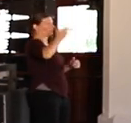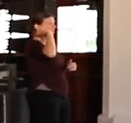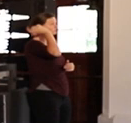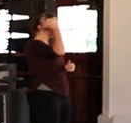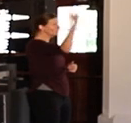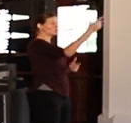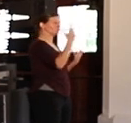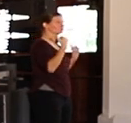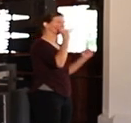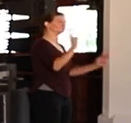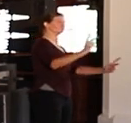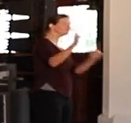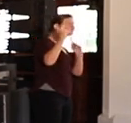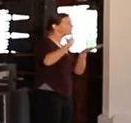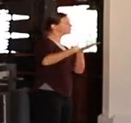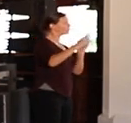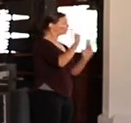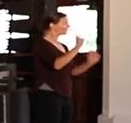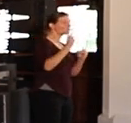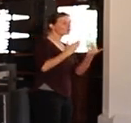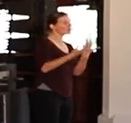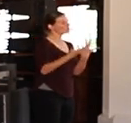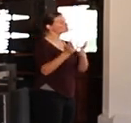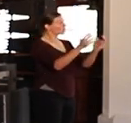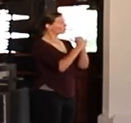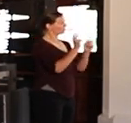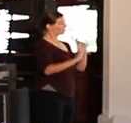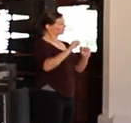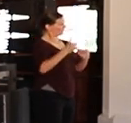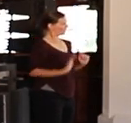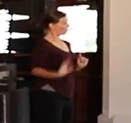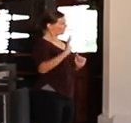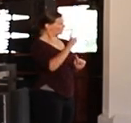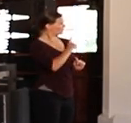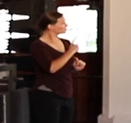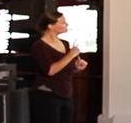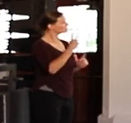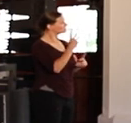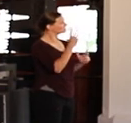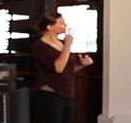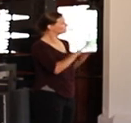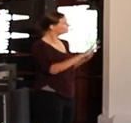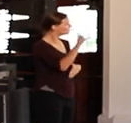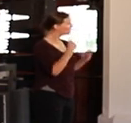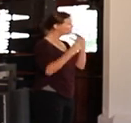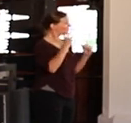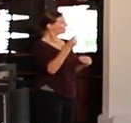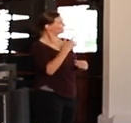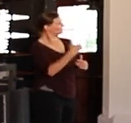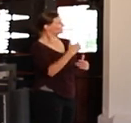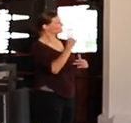you'll be able to talk about those memories. Whenever you talk to people about their college experience, much of the time they talk about the